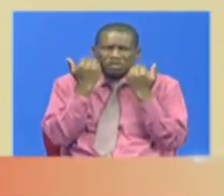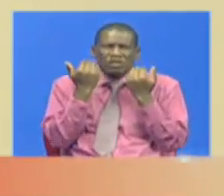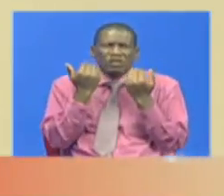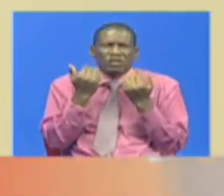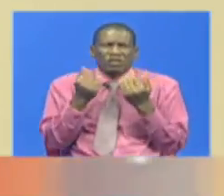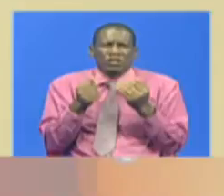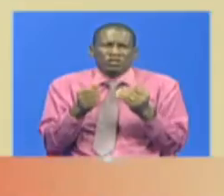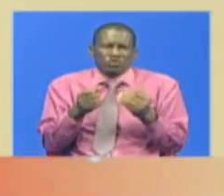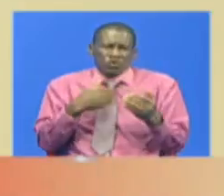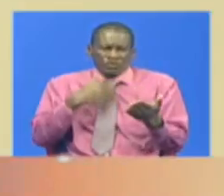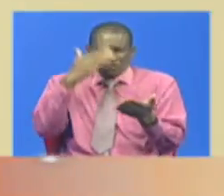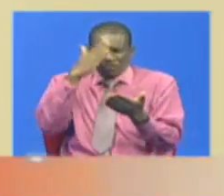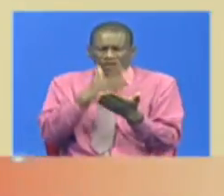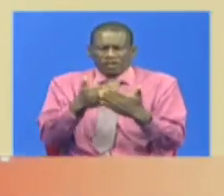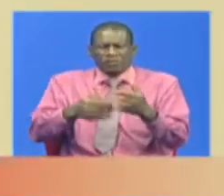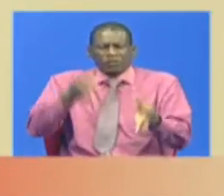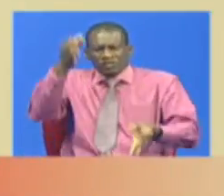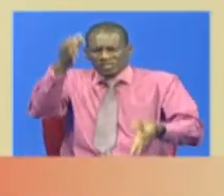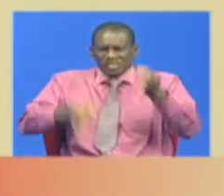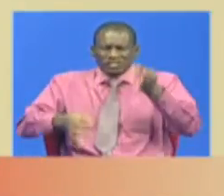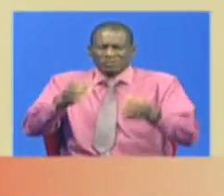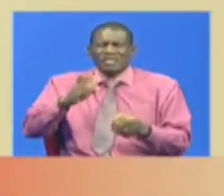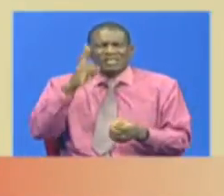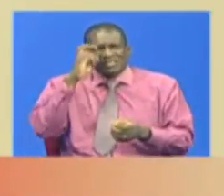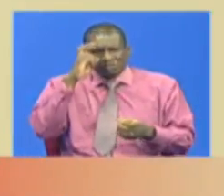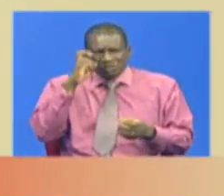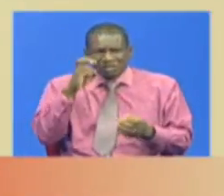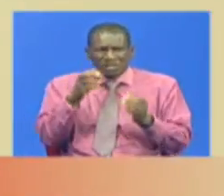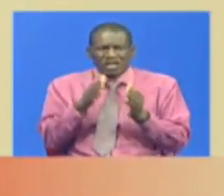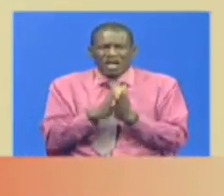facts before sentencing the accused person. And